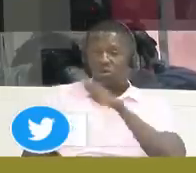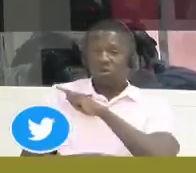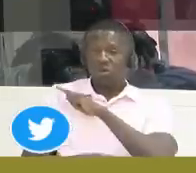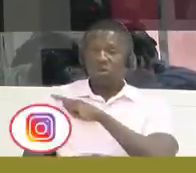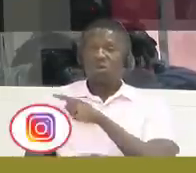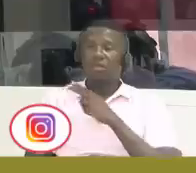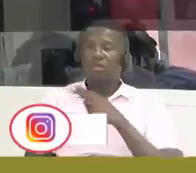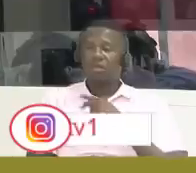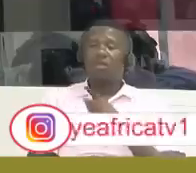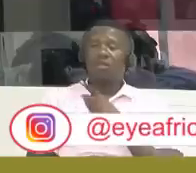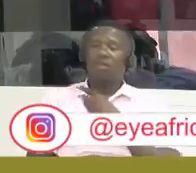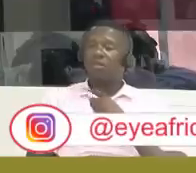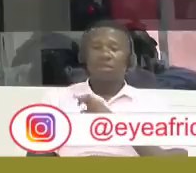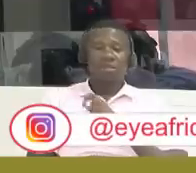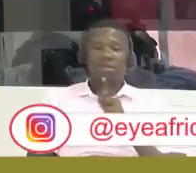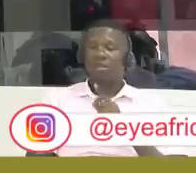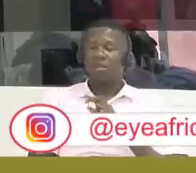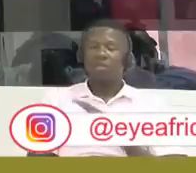she didn't